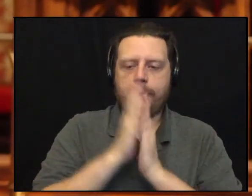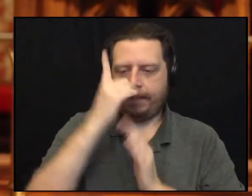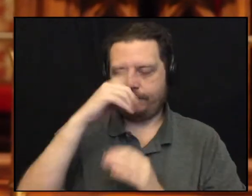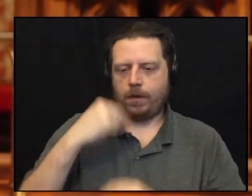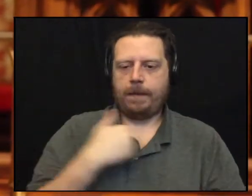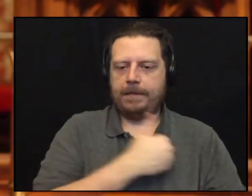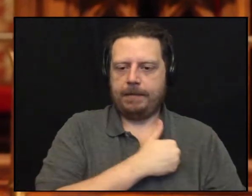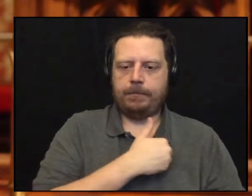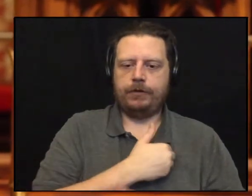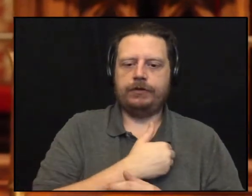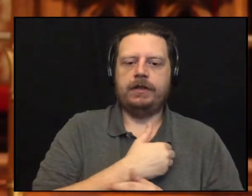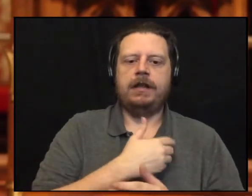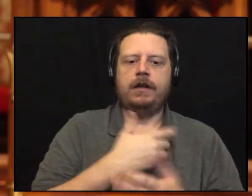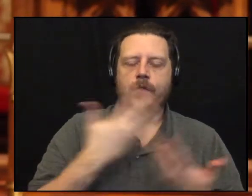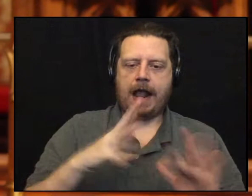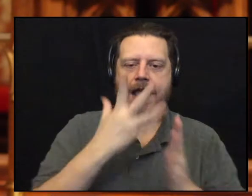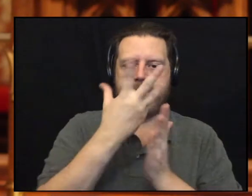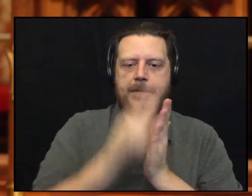who have passed.